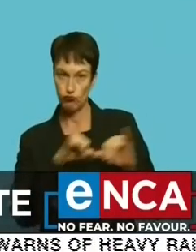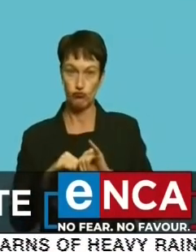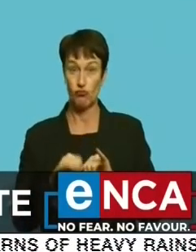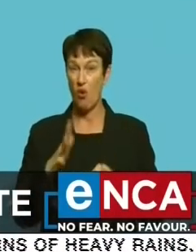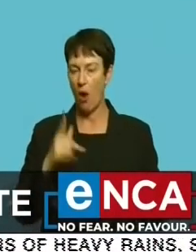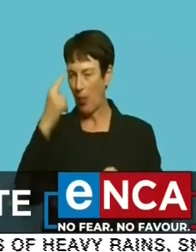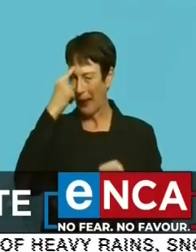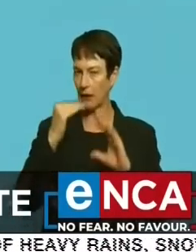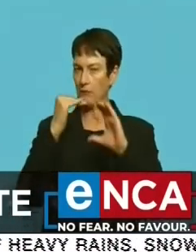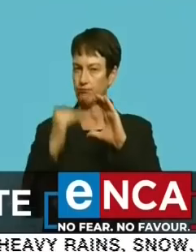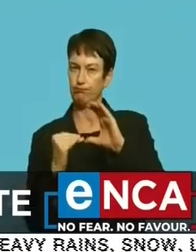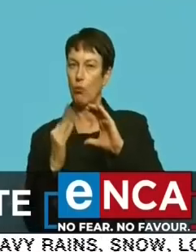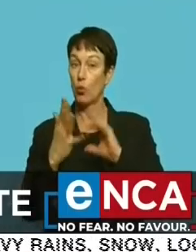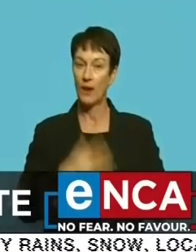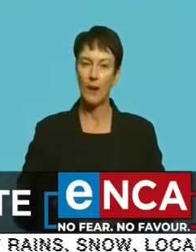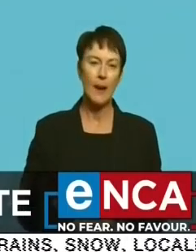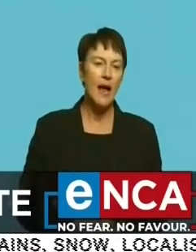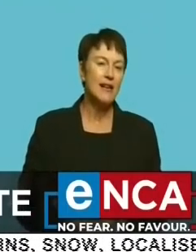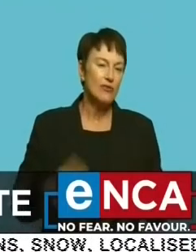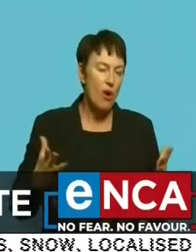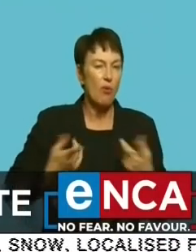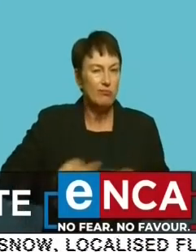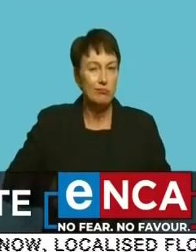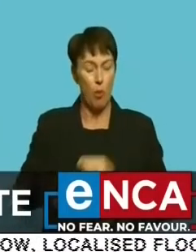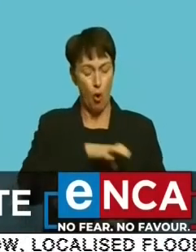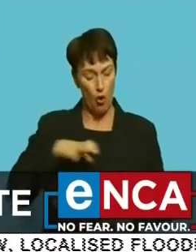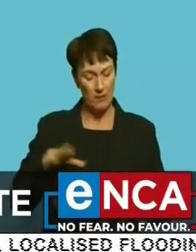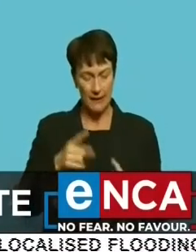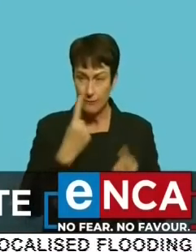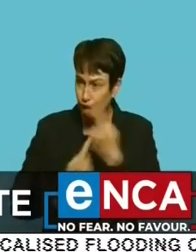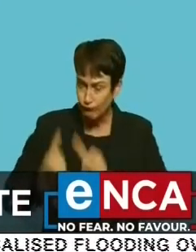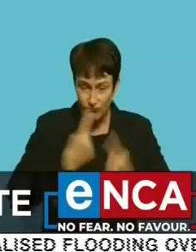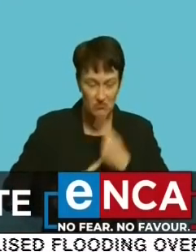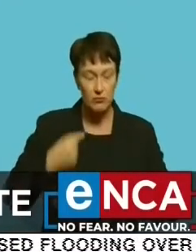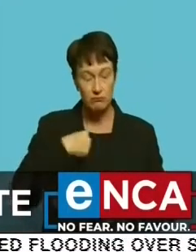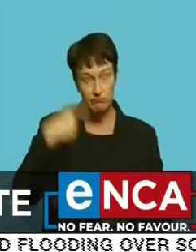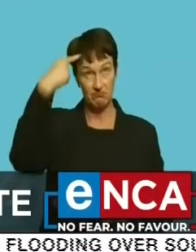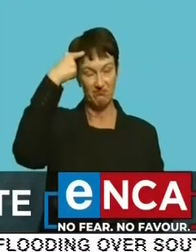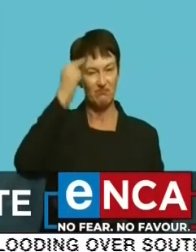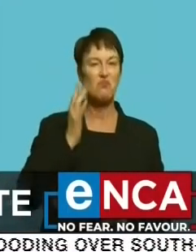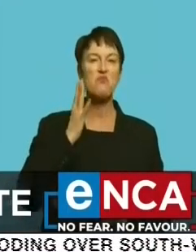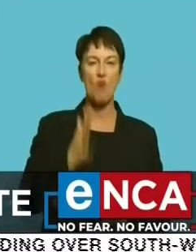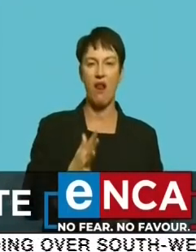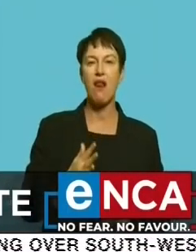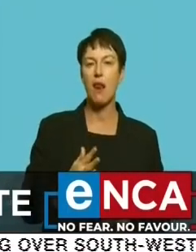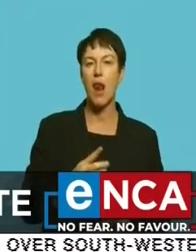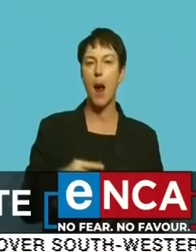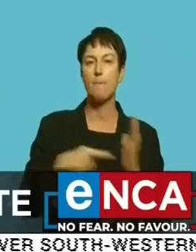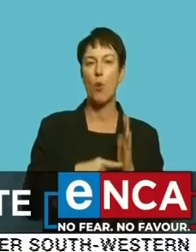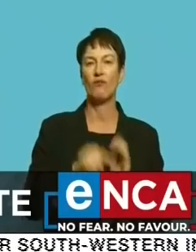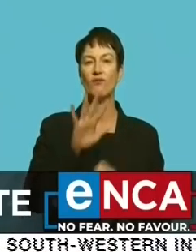Against this backdrop, the MPC decided to increase the repurchase rate by 50 basis points